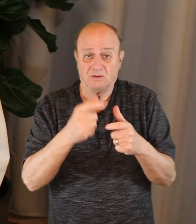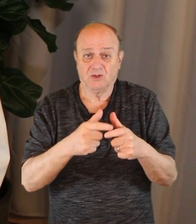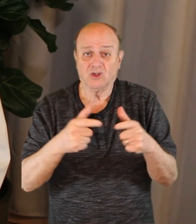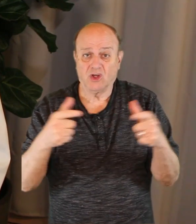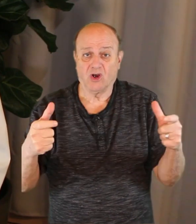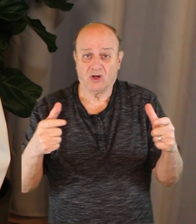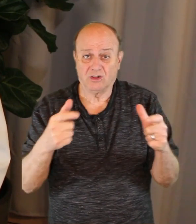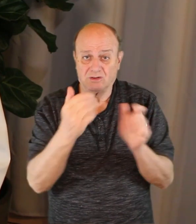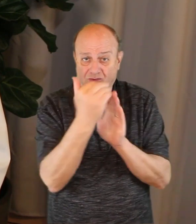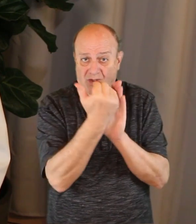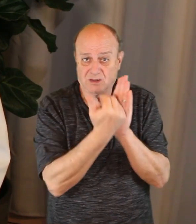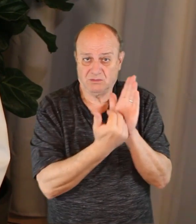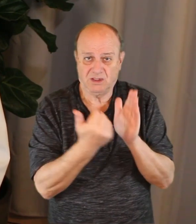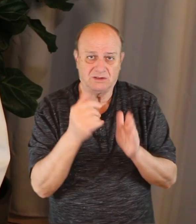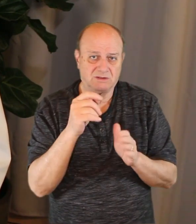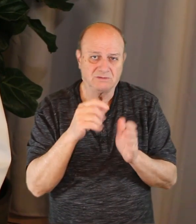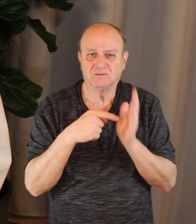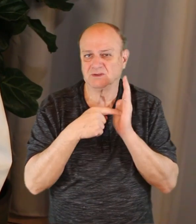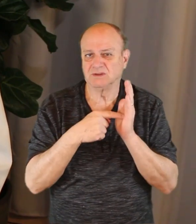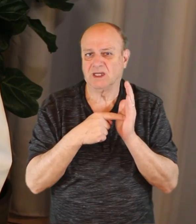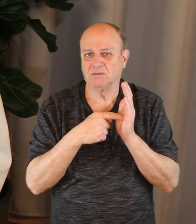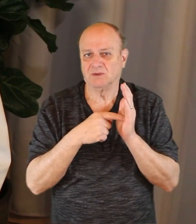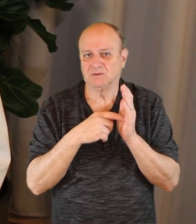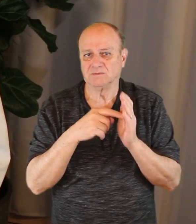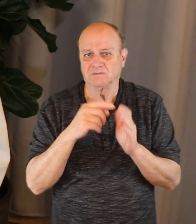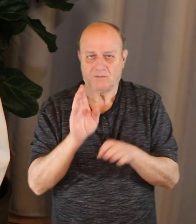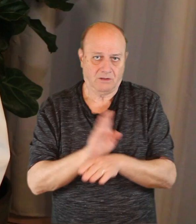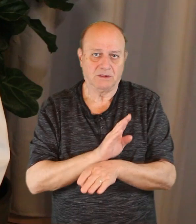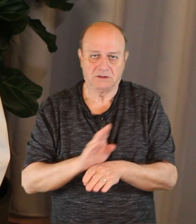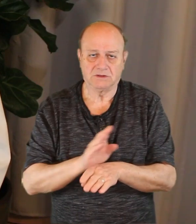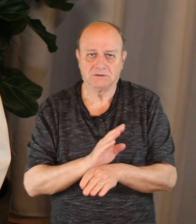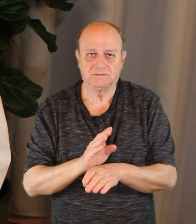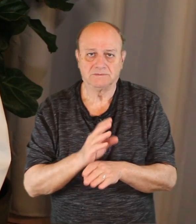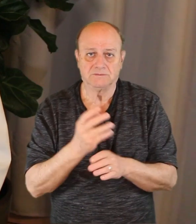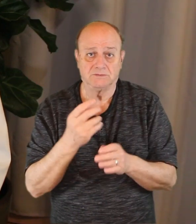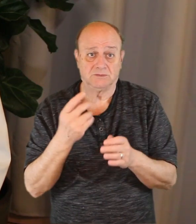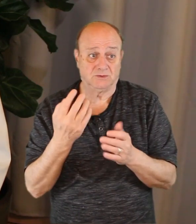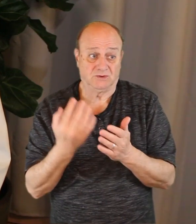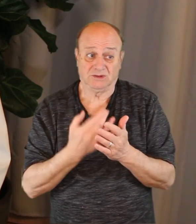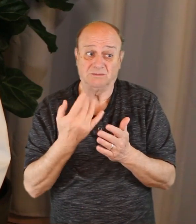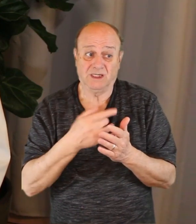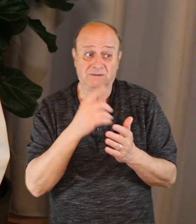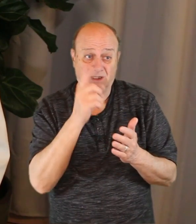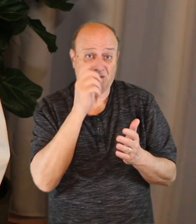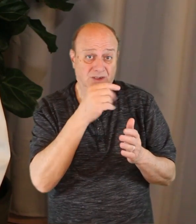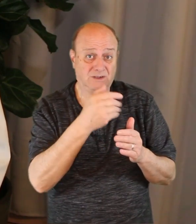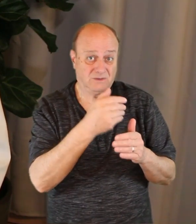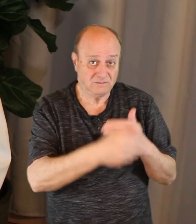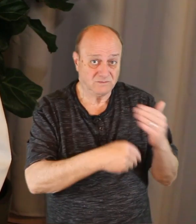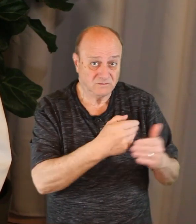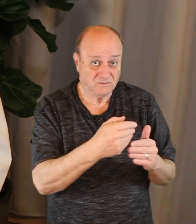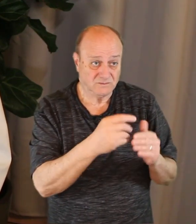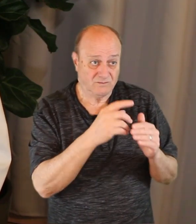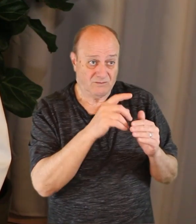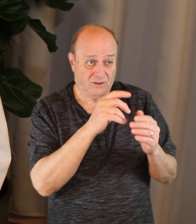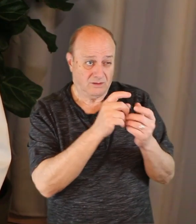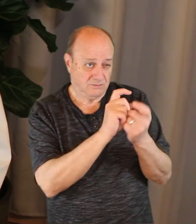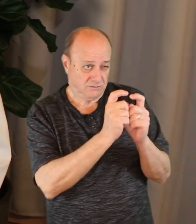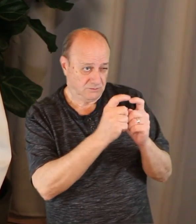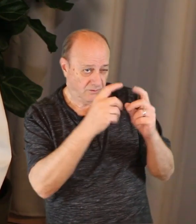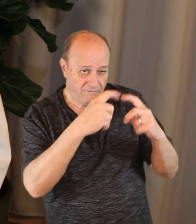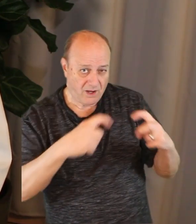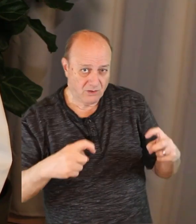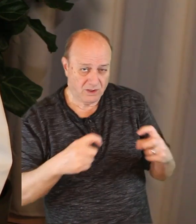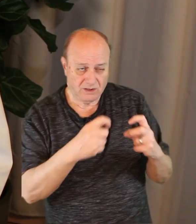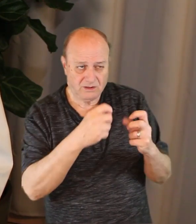So some institutions will go through quite a process of evaluating which ones will fit their recipe demands and